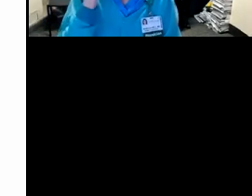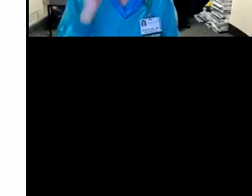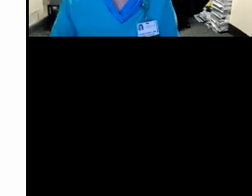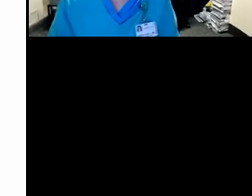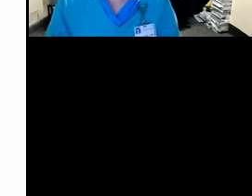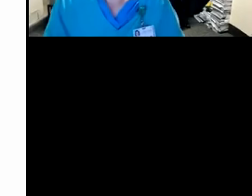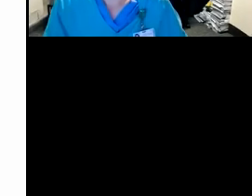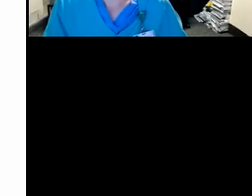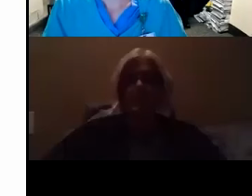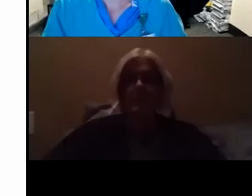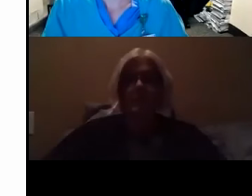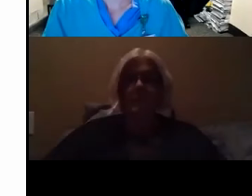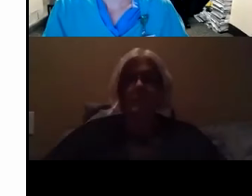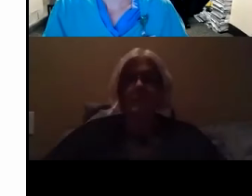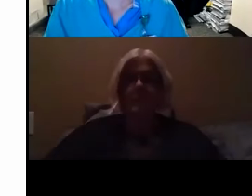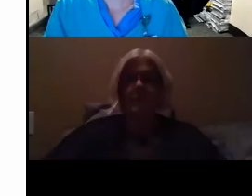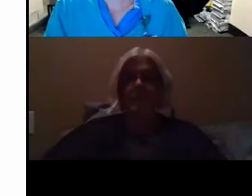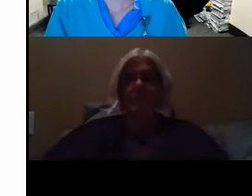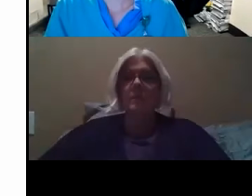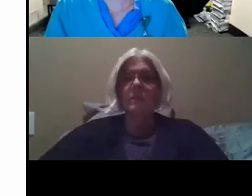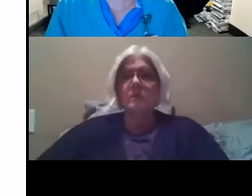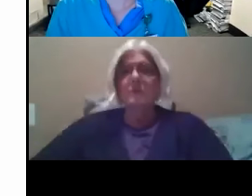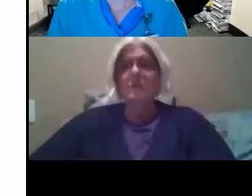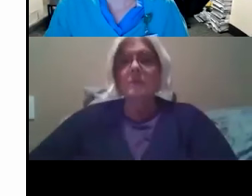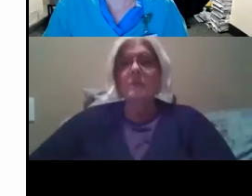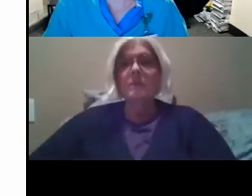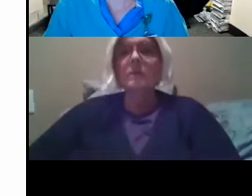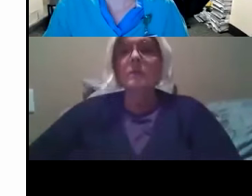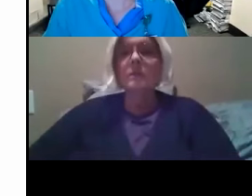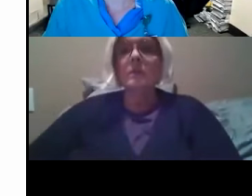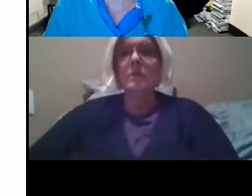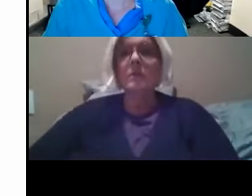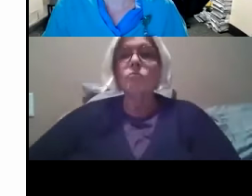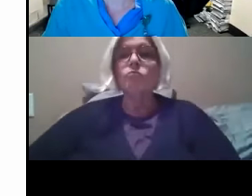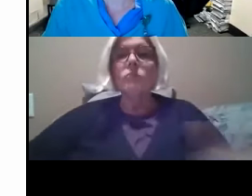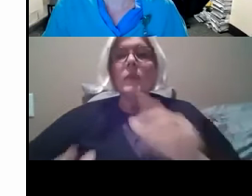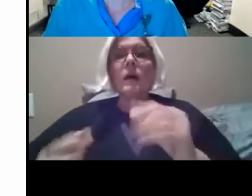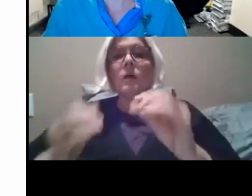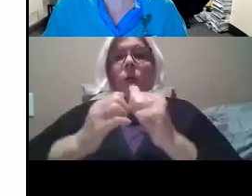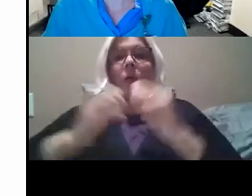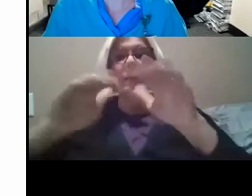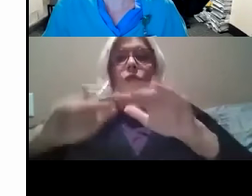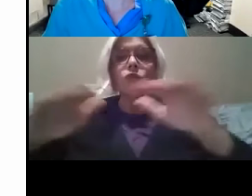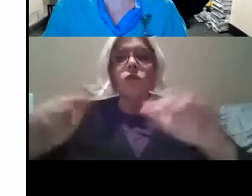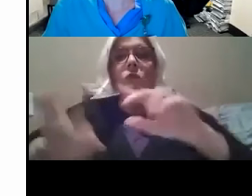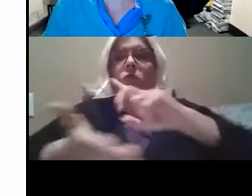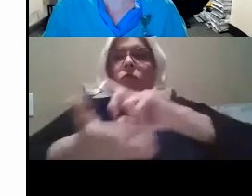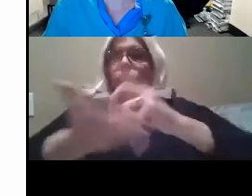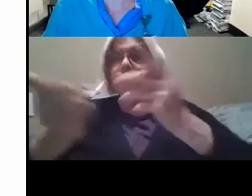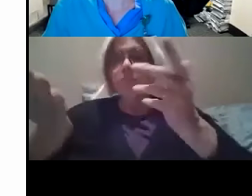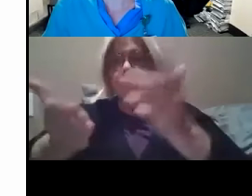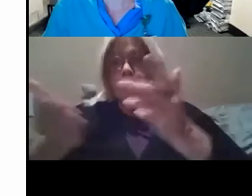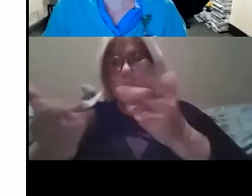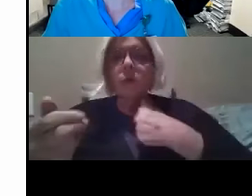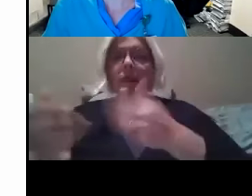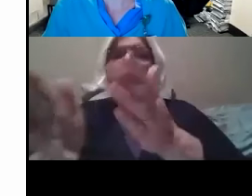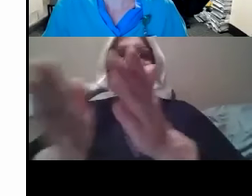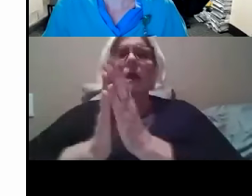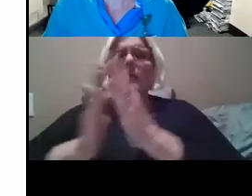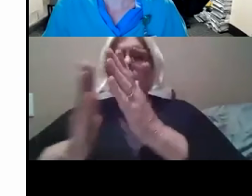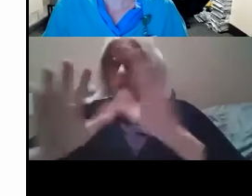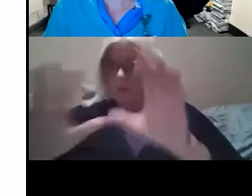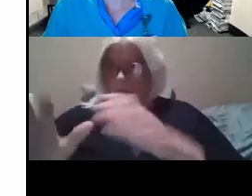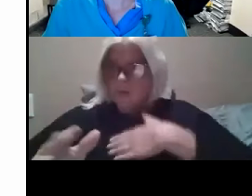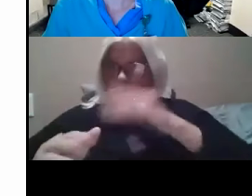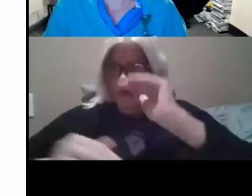in pediatrics is like, does my child need to get vaccinated? What are we protecting kids from, as we